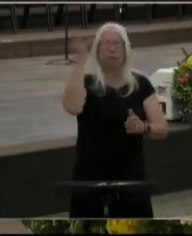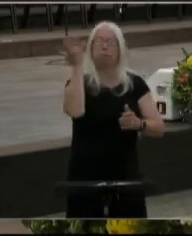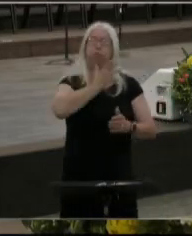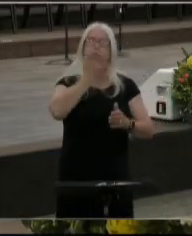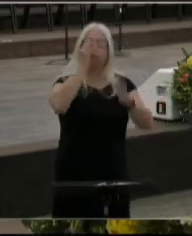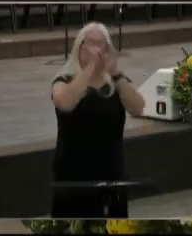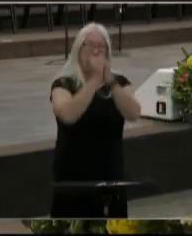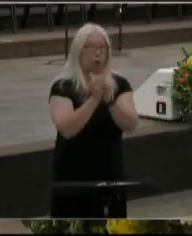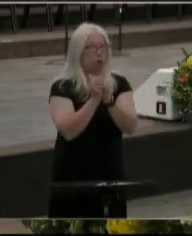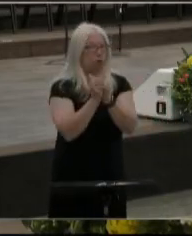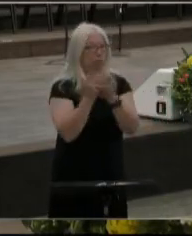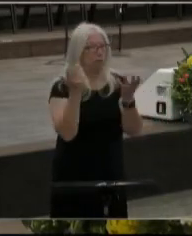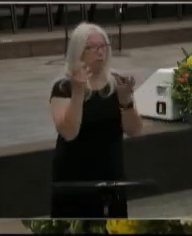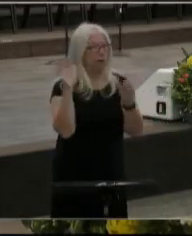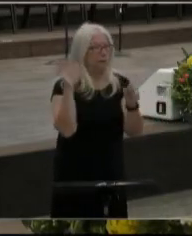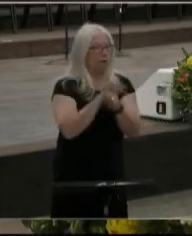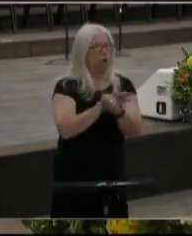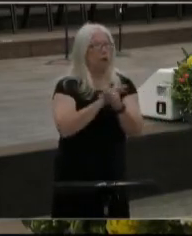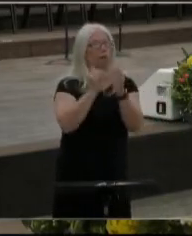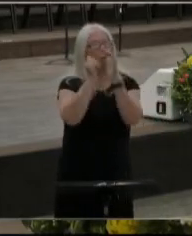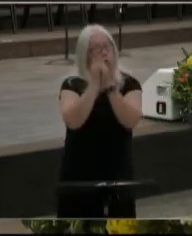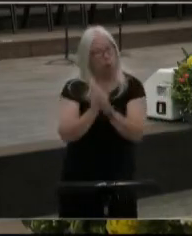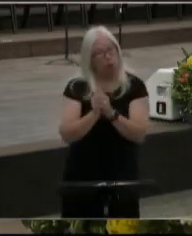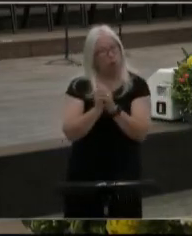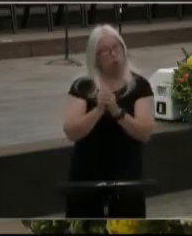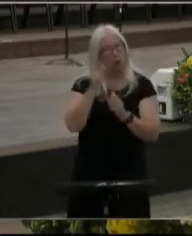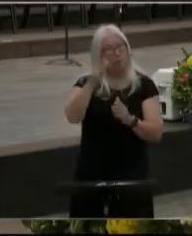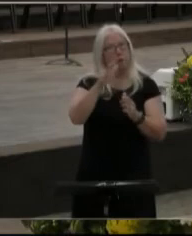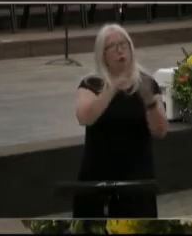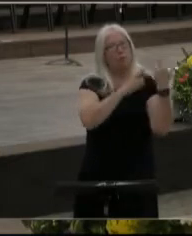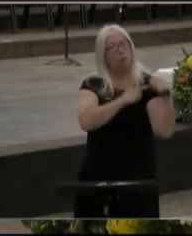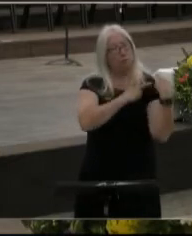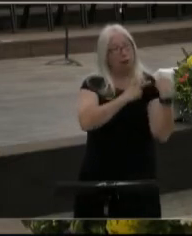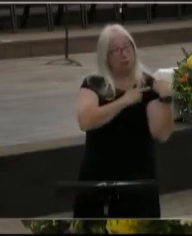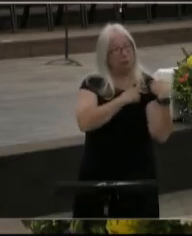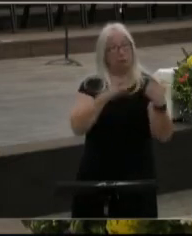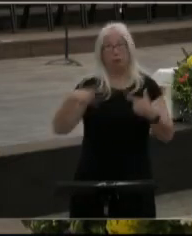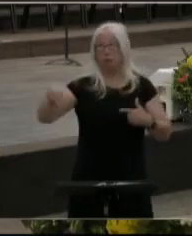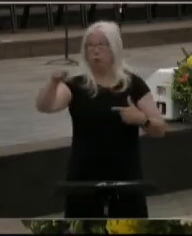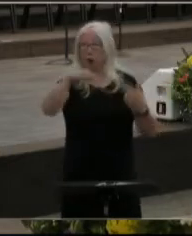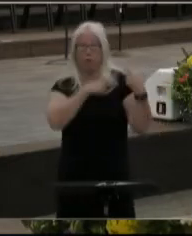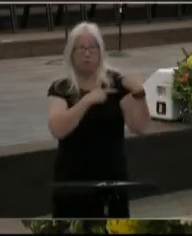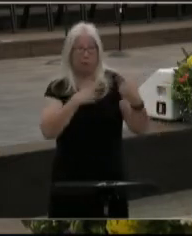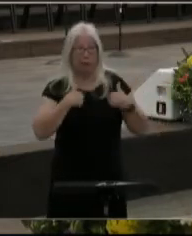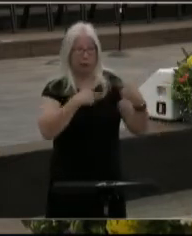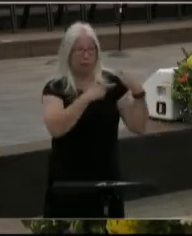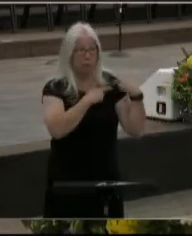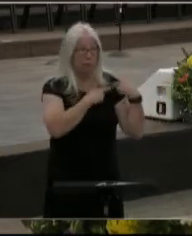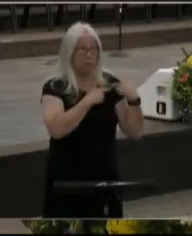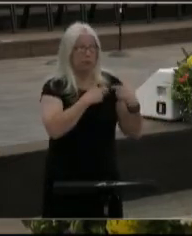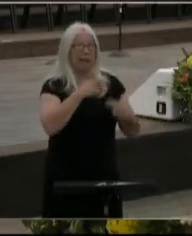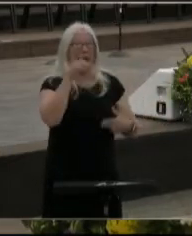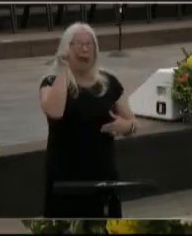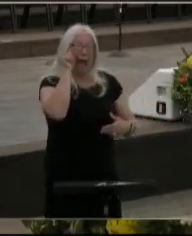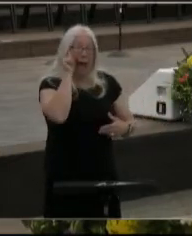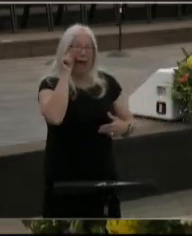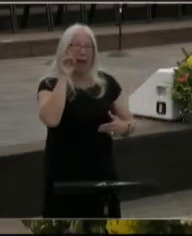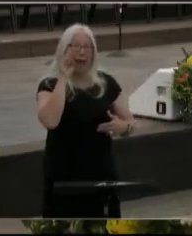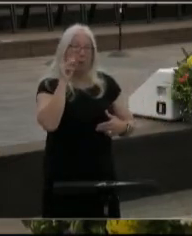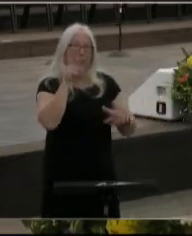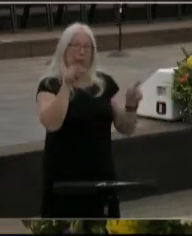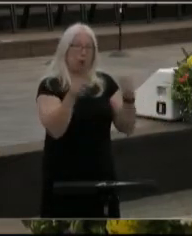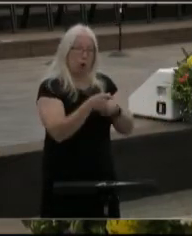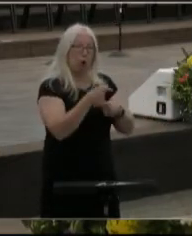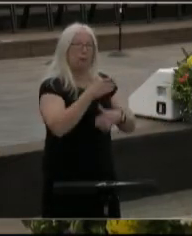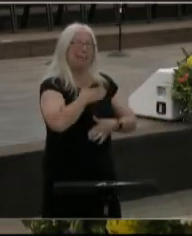going to be worship, full of worship. But you're going to have responsibilities. I'm going to have responsibilities. Adam was in the garden of delight, the garden